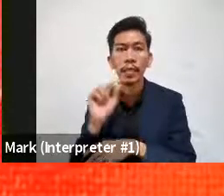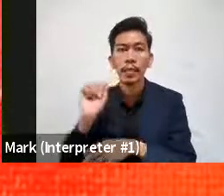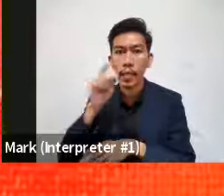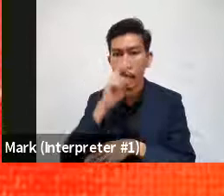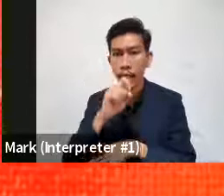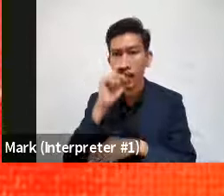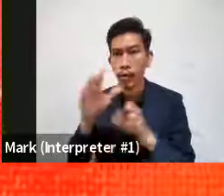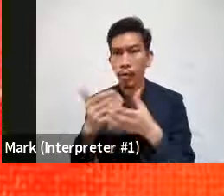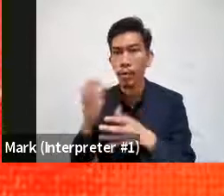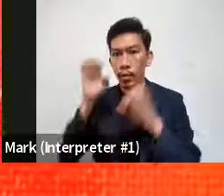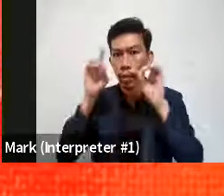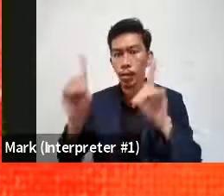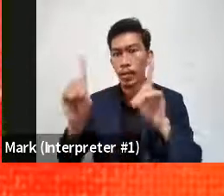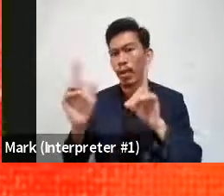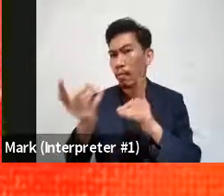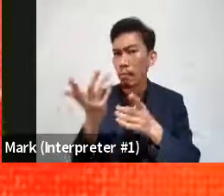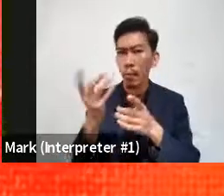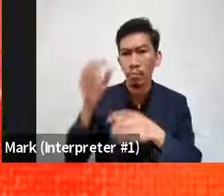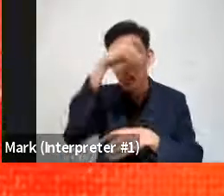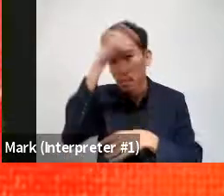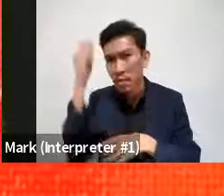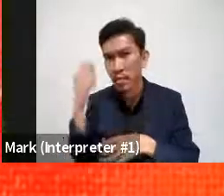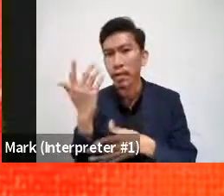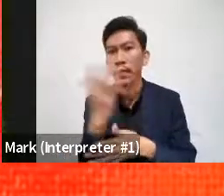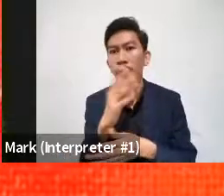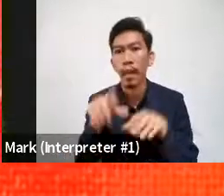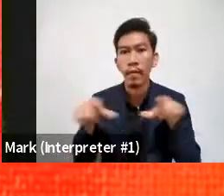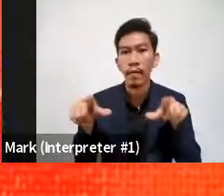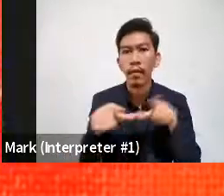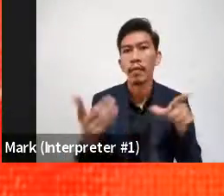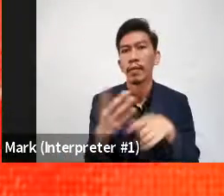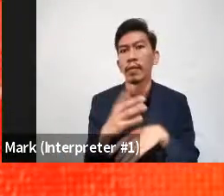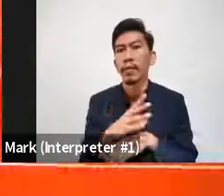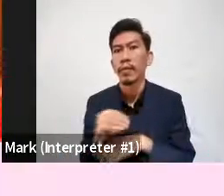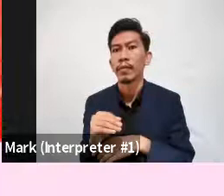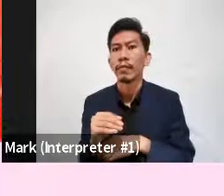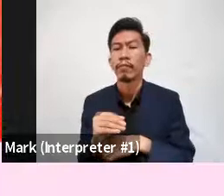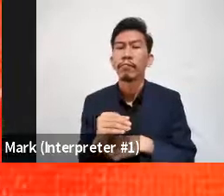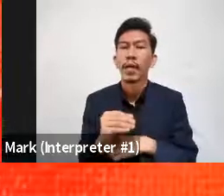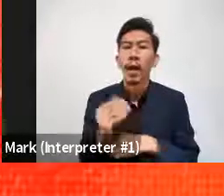insurance, and having at least one episode of treatment.